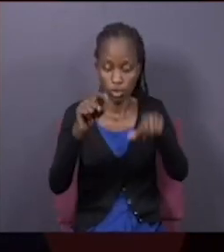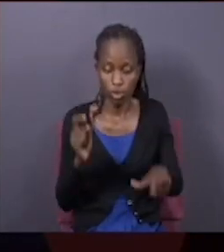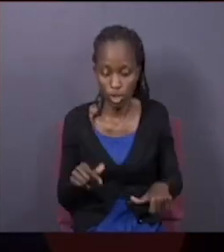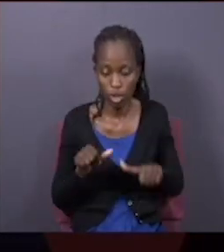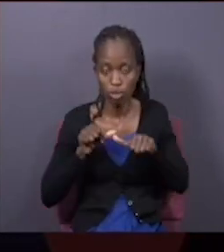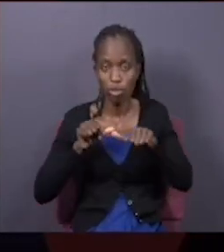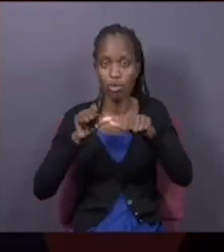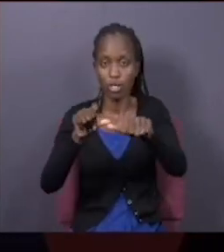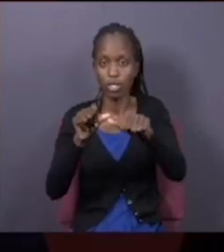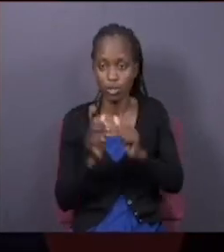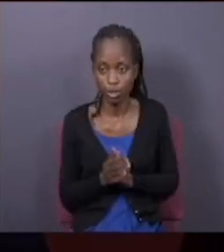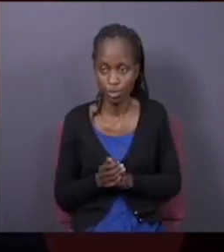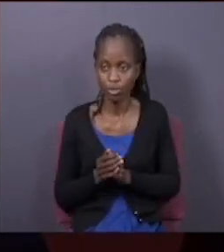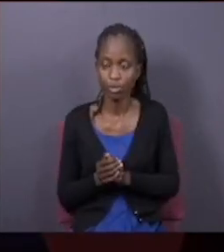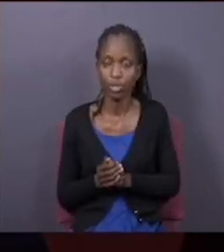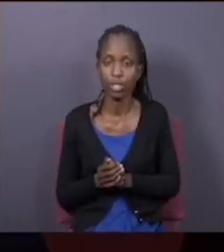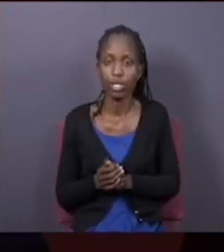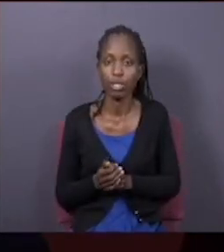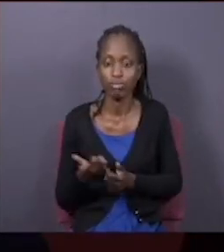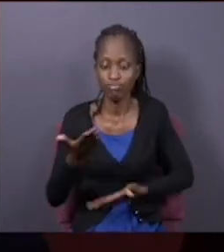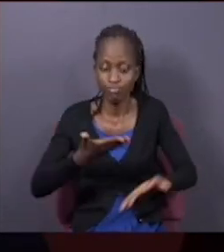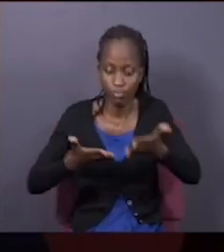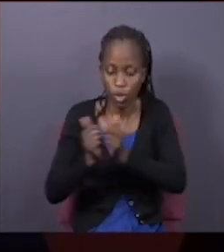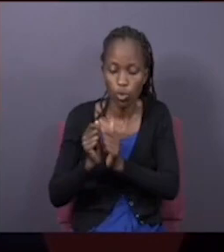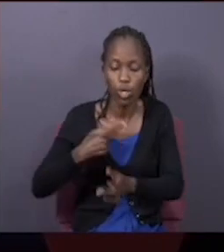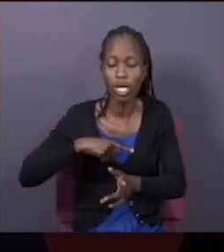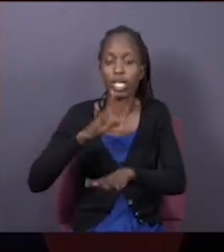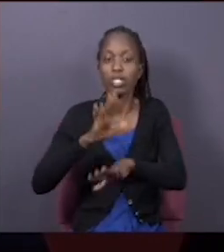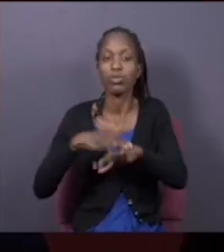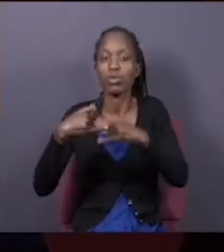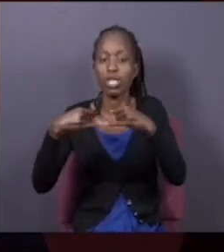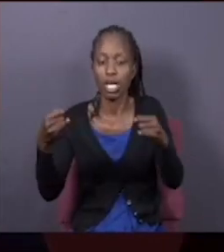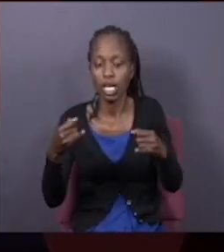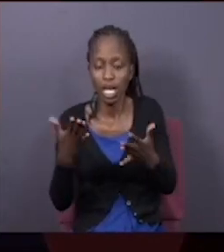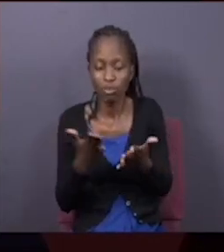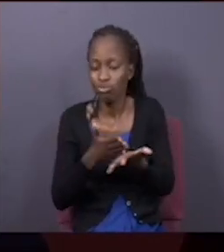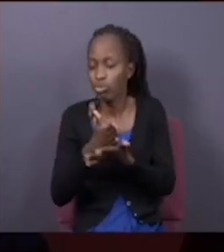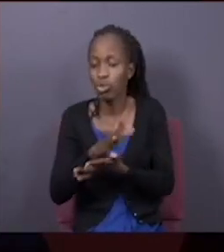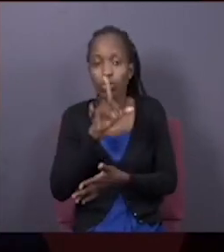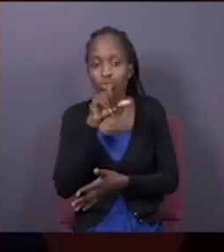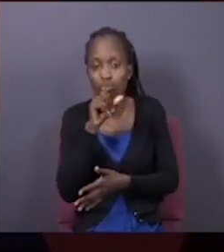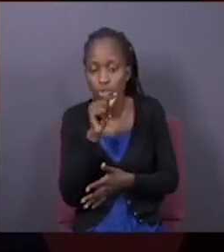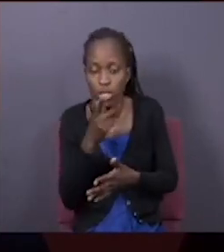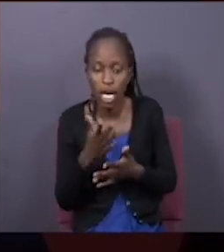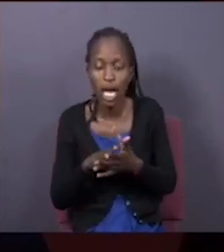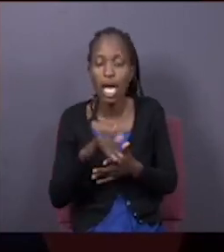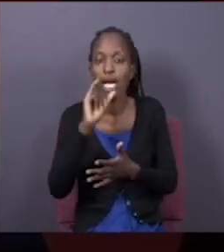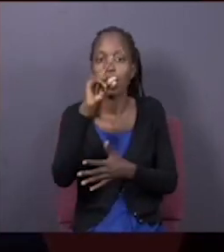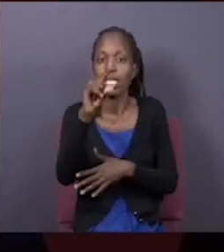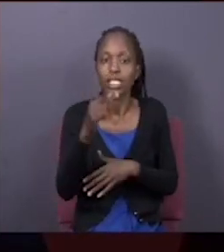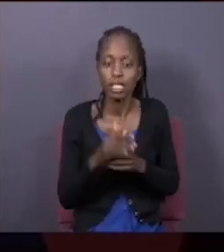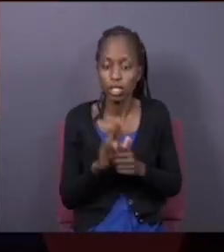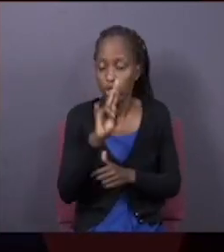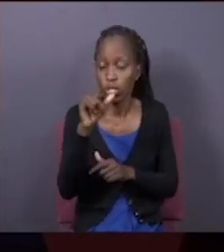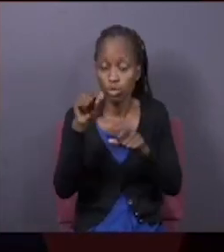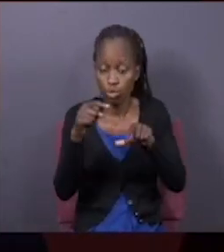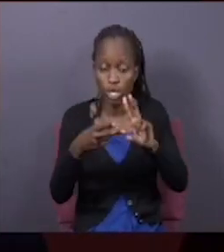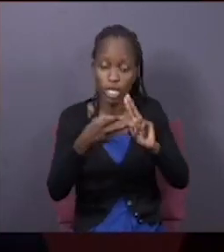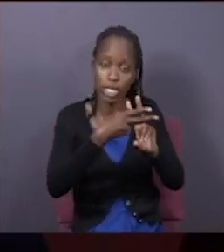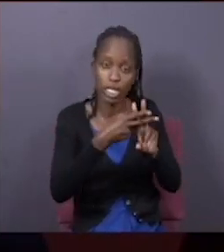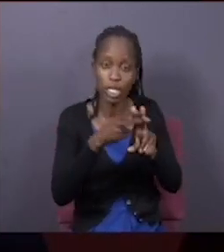is press on, press on. Please engage with us by posting on Twitter, on Instagram, using today's hashtag, and